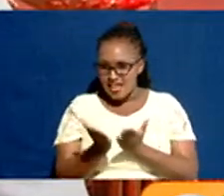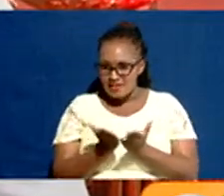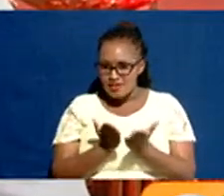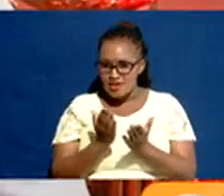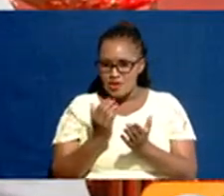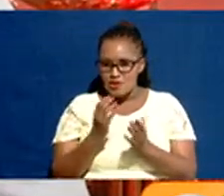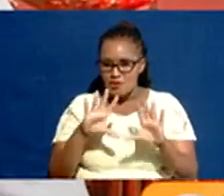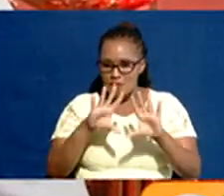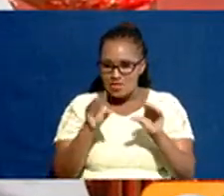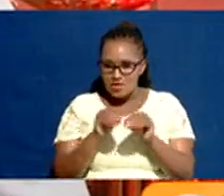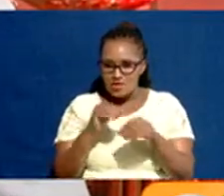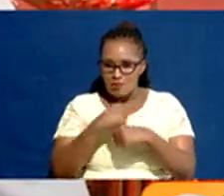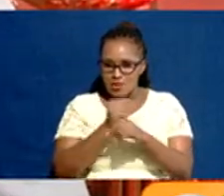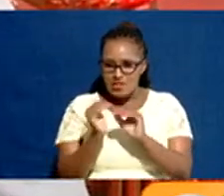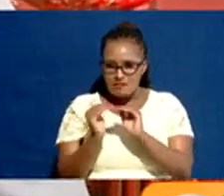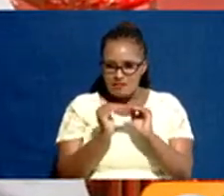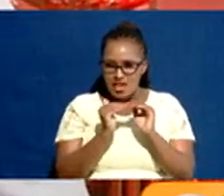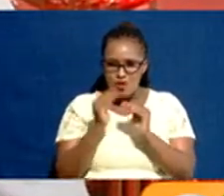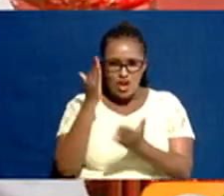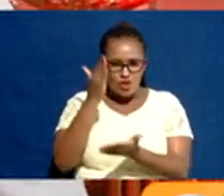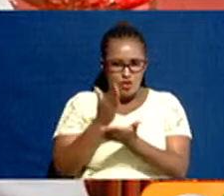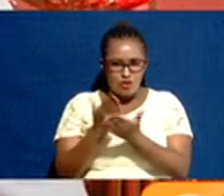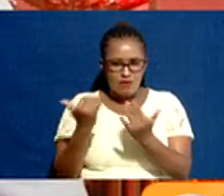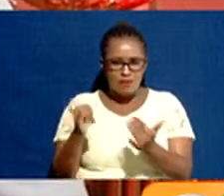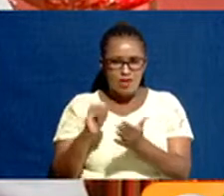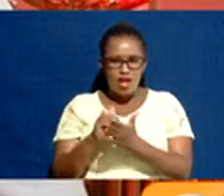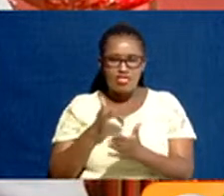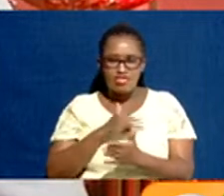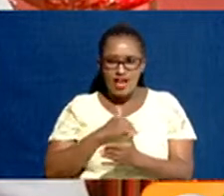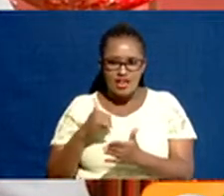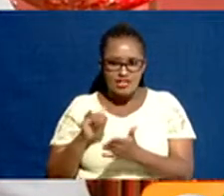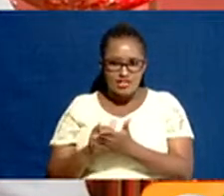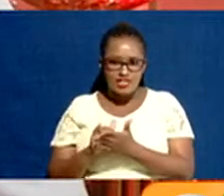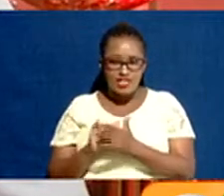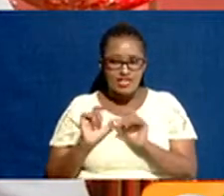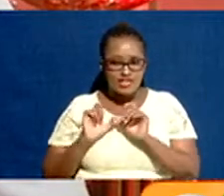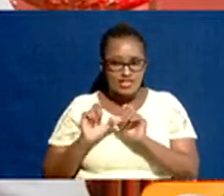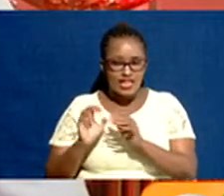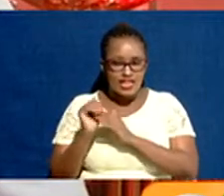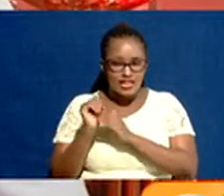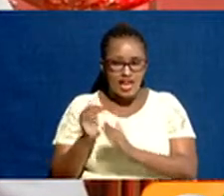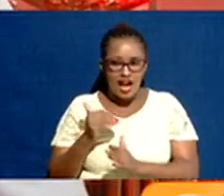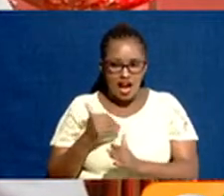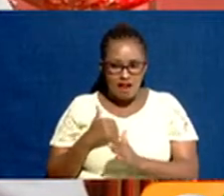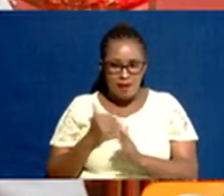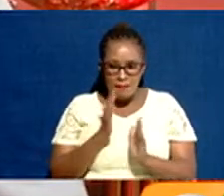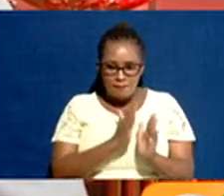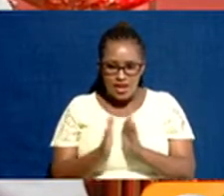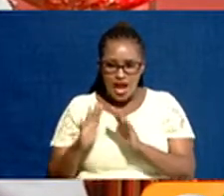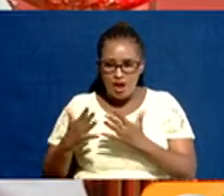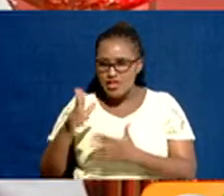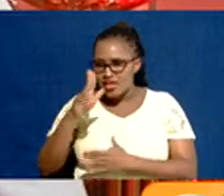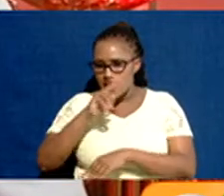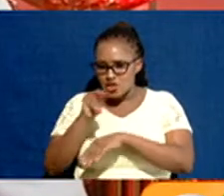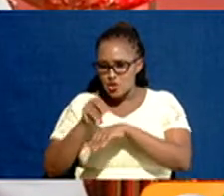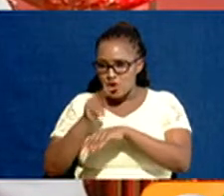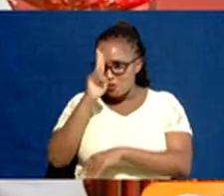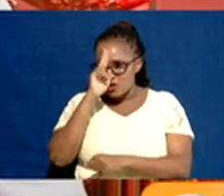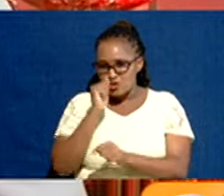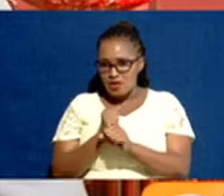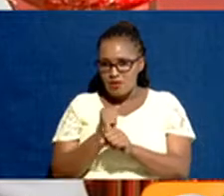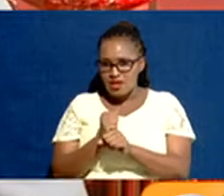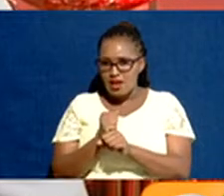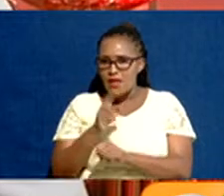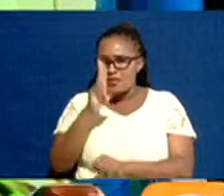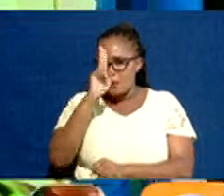make it independent. Are you confirming now that the executive still has a hand in how the National Police Service operates?